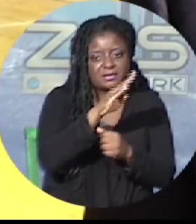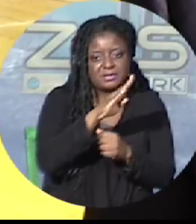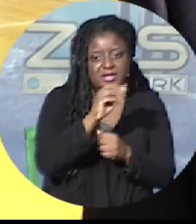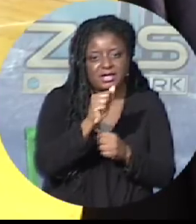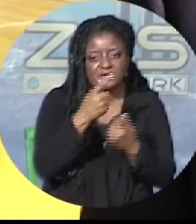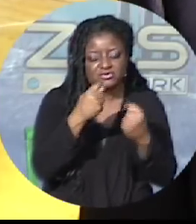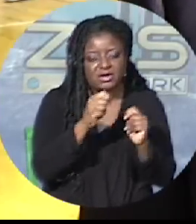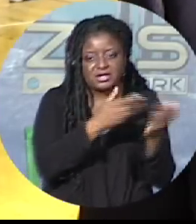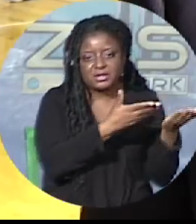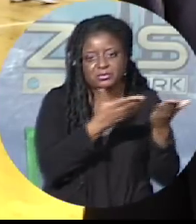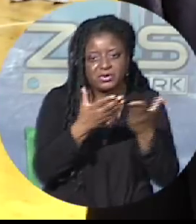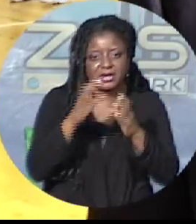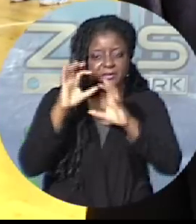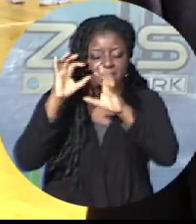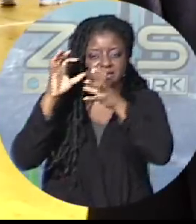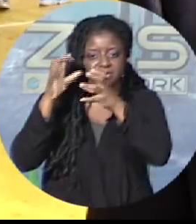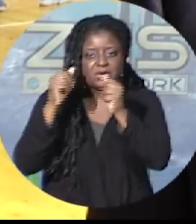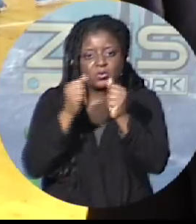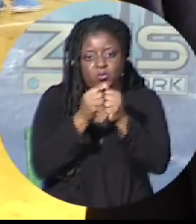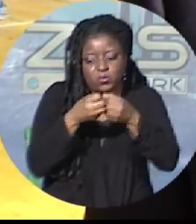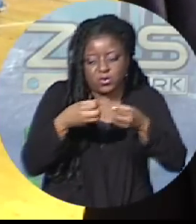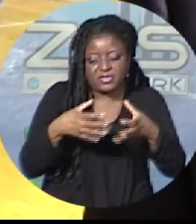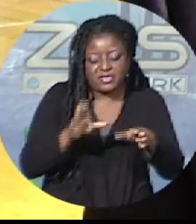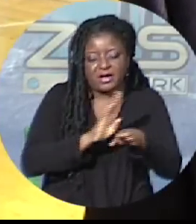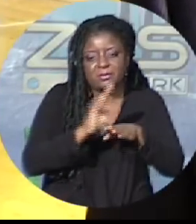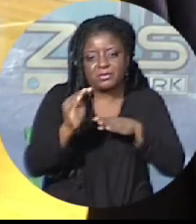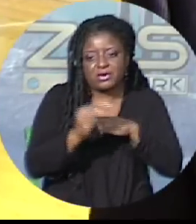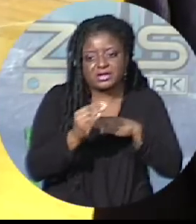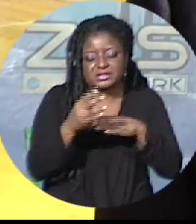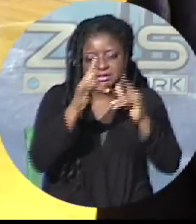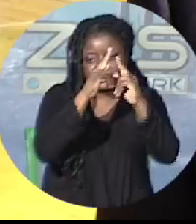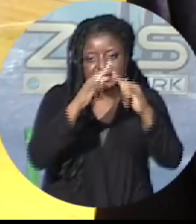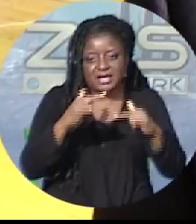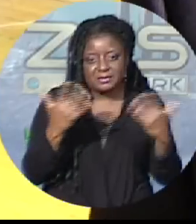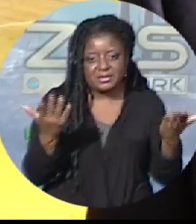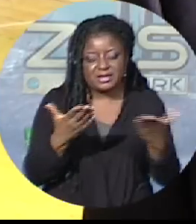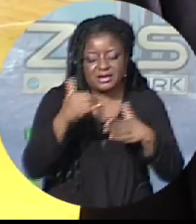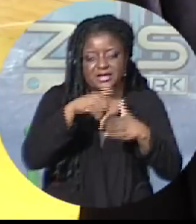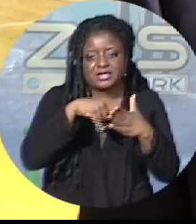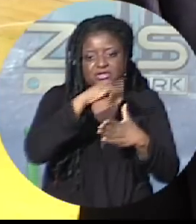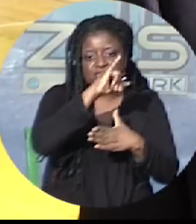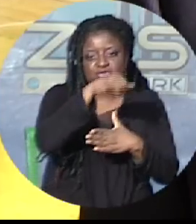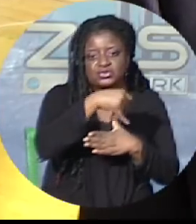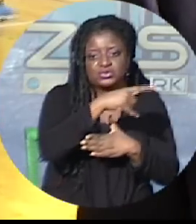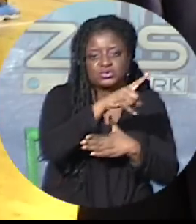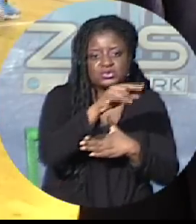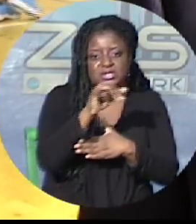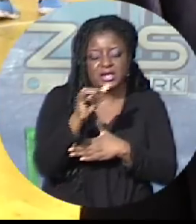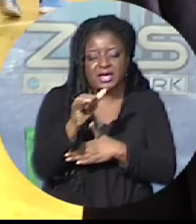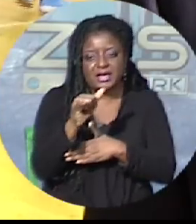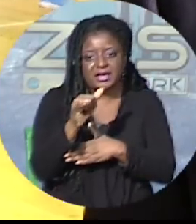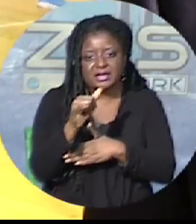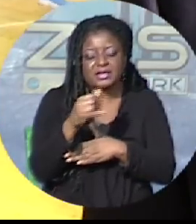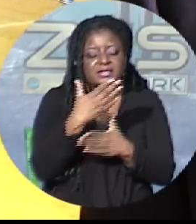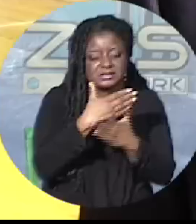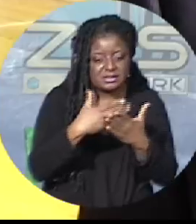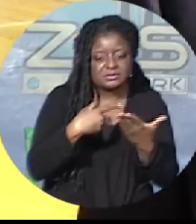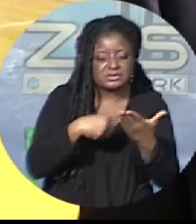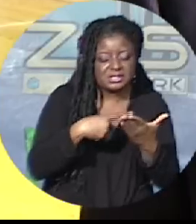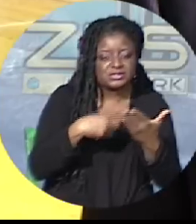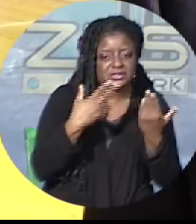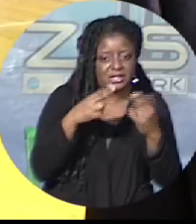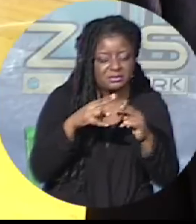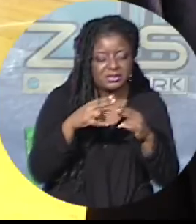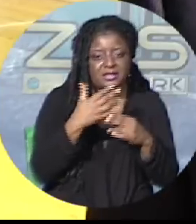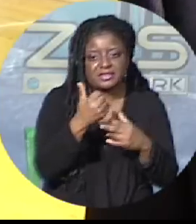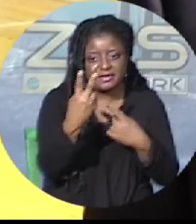bring Basketball Without Borders campaigns in the month of July. There's some discussion going on. It's going to happen. They had their visit